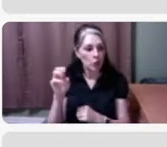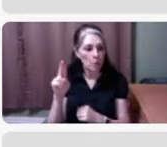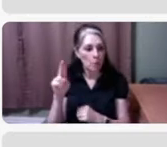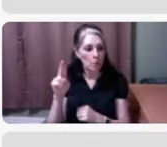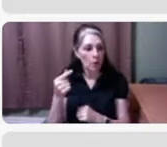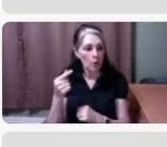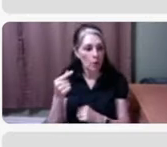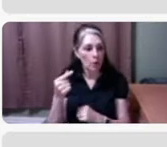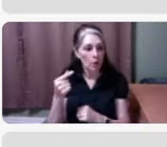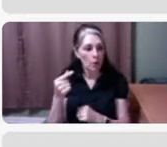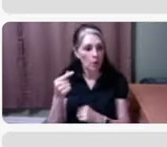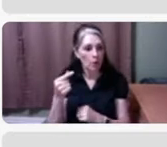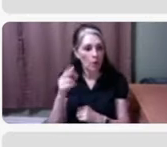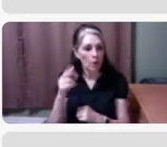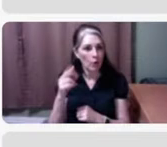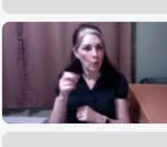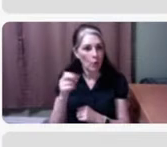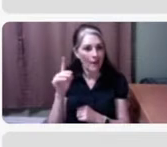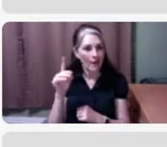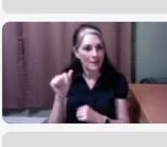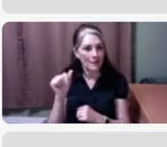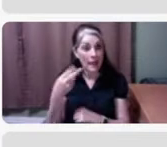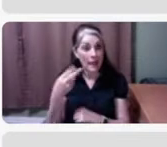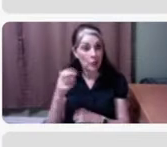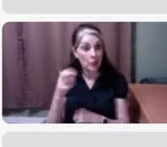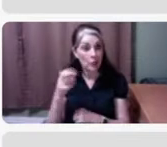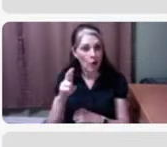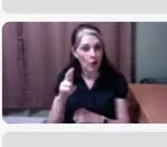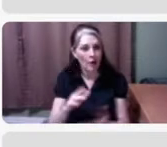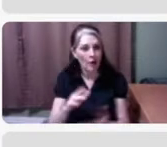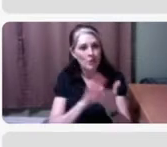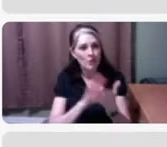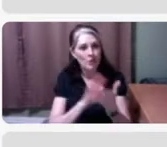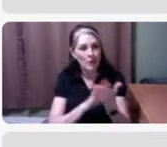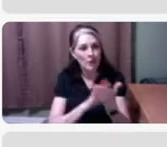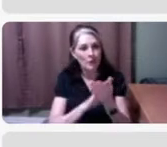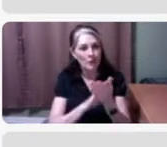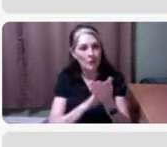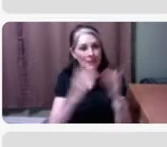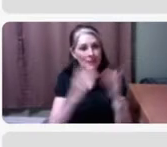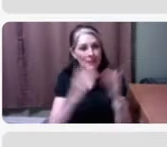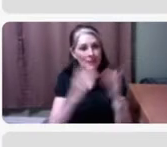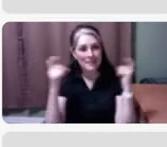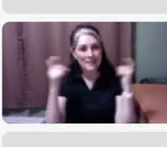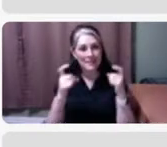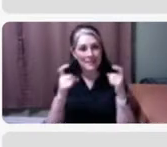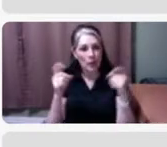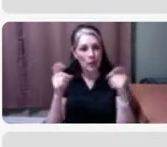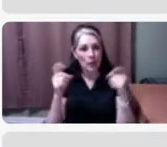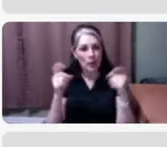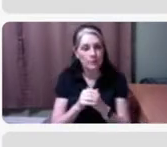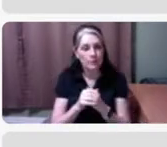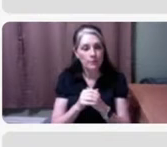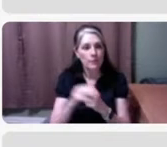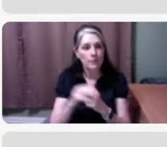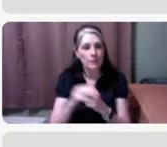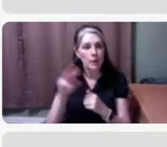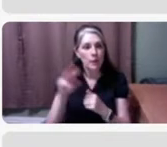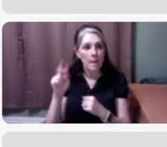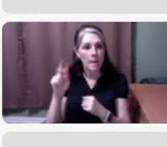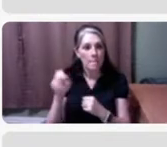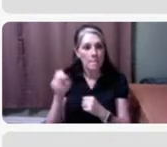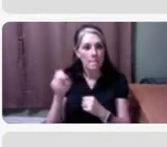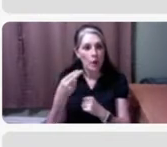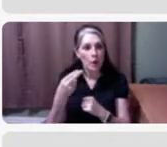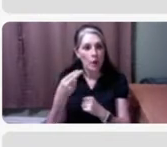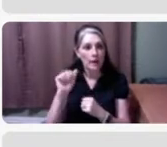the human resources division is honored to congratulate and celebrate our march april employees of the month to be selected and